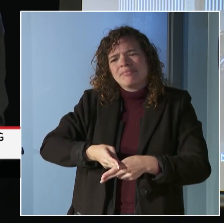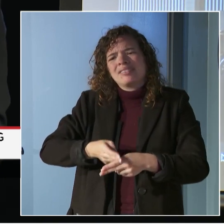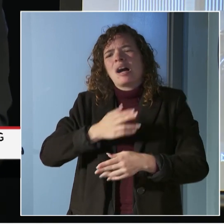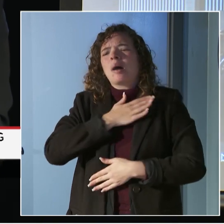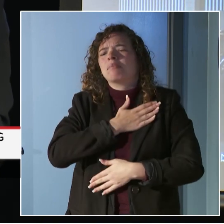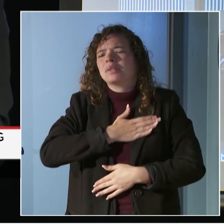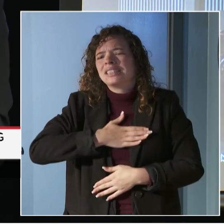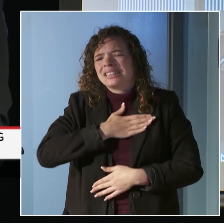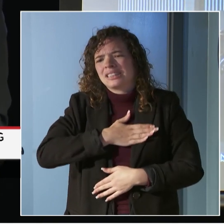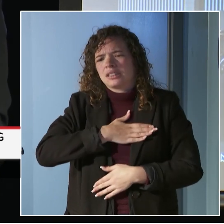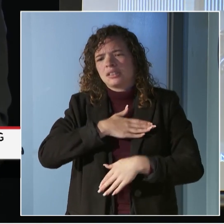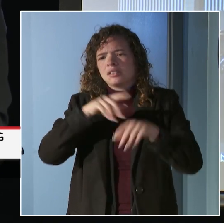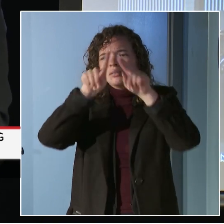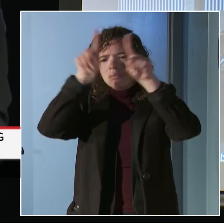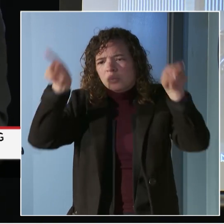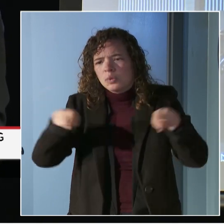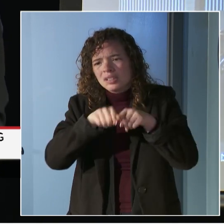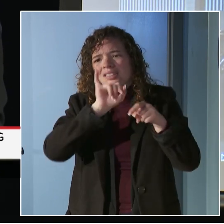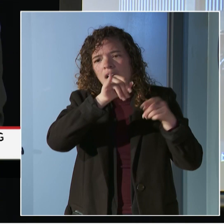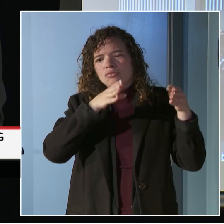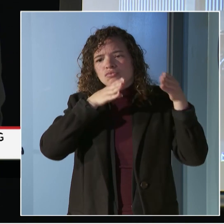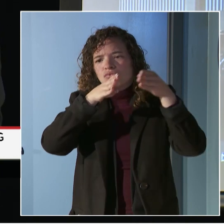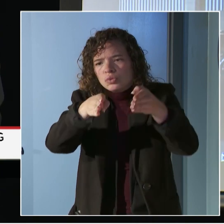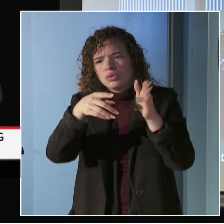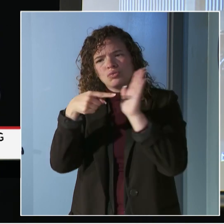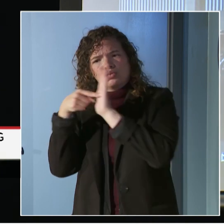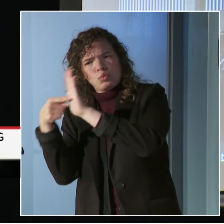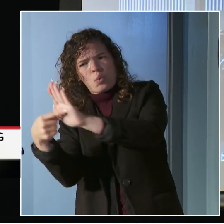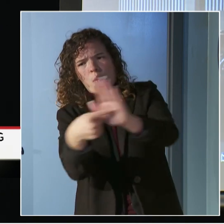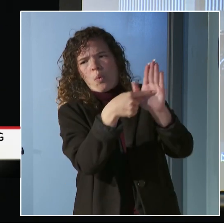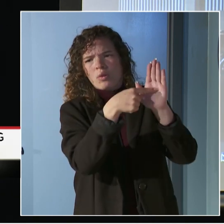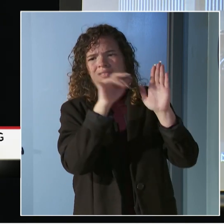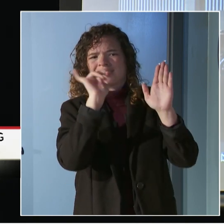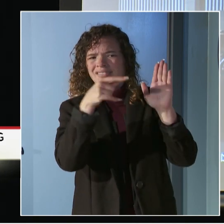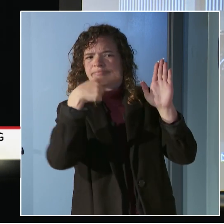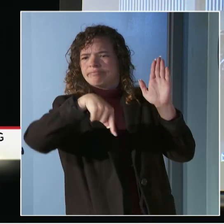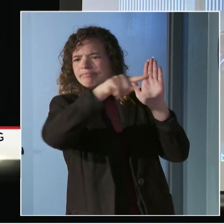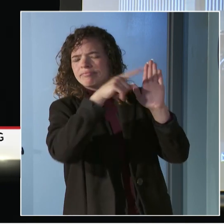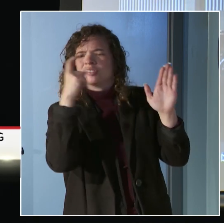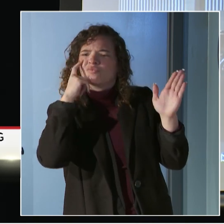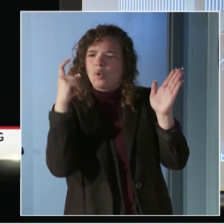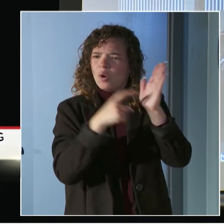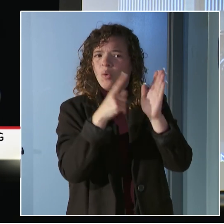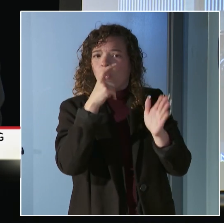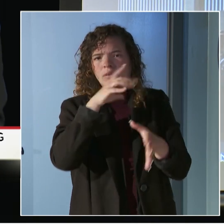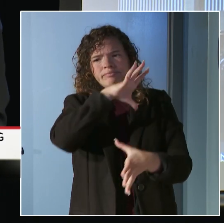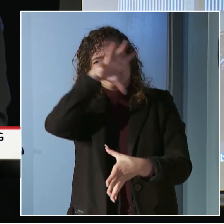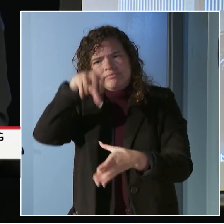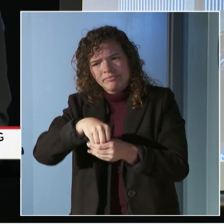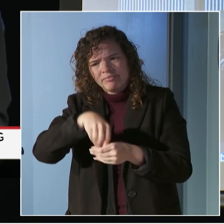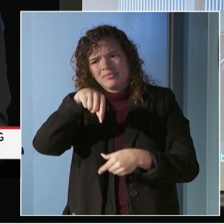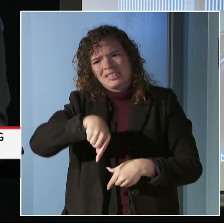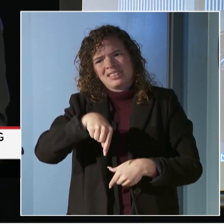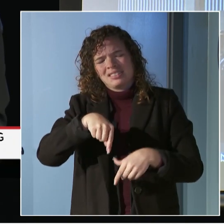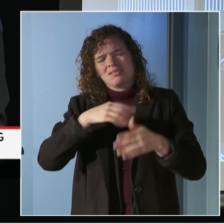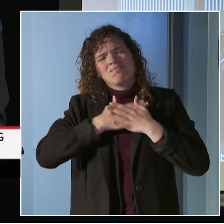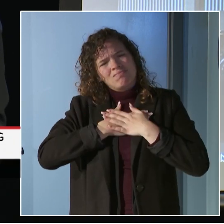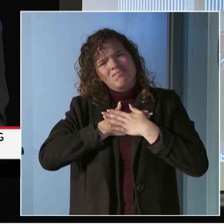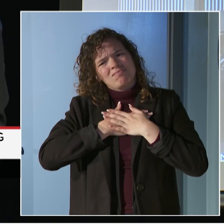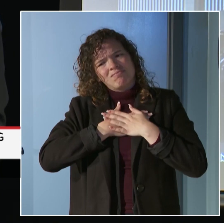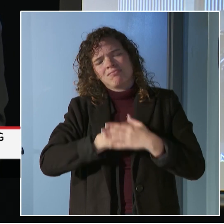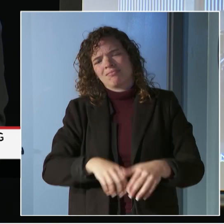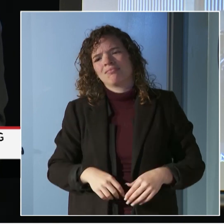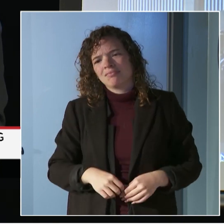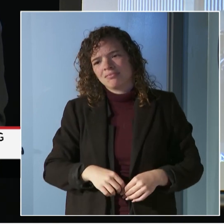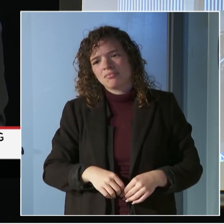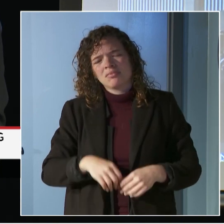hallways that recognize the project professionals, the real estate professionals, the financing professionals, all who